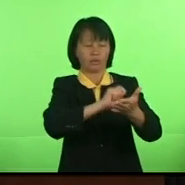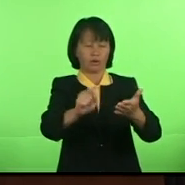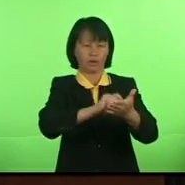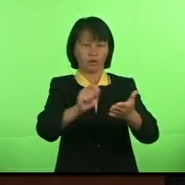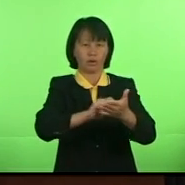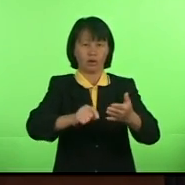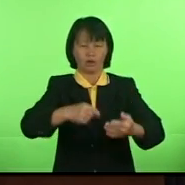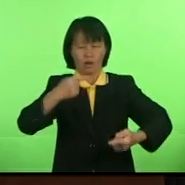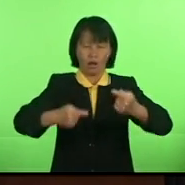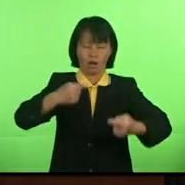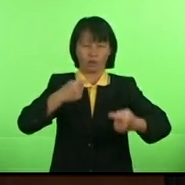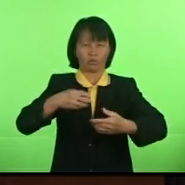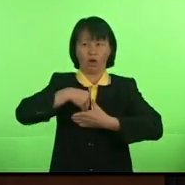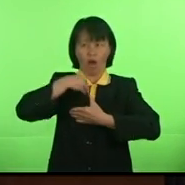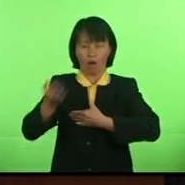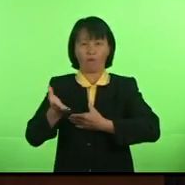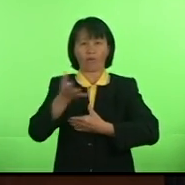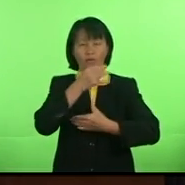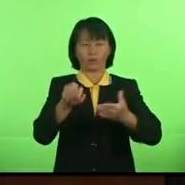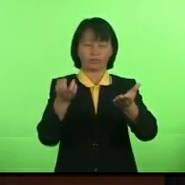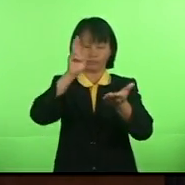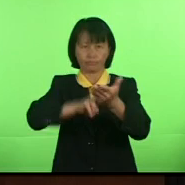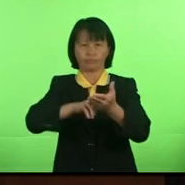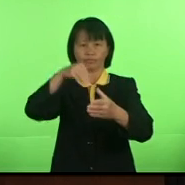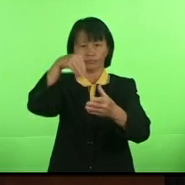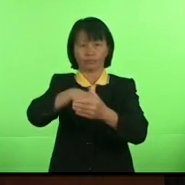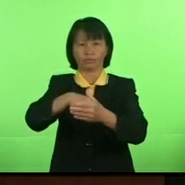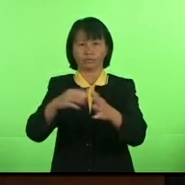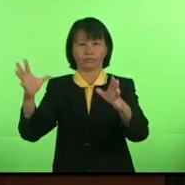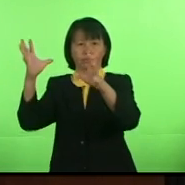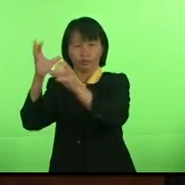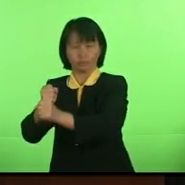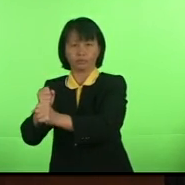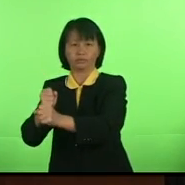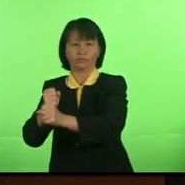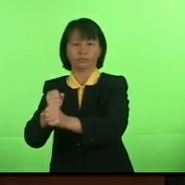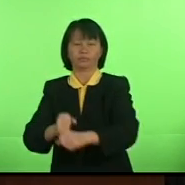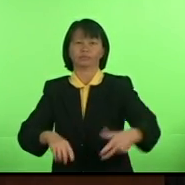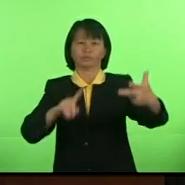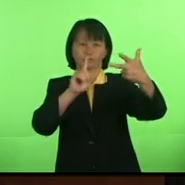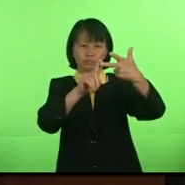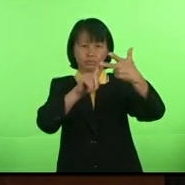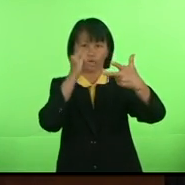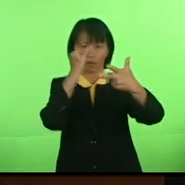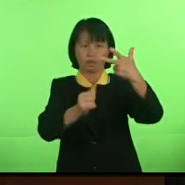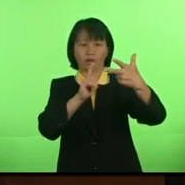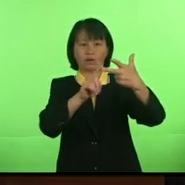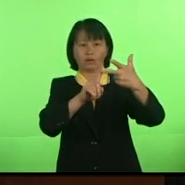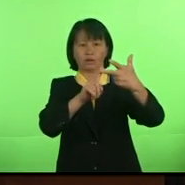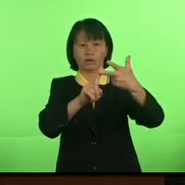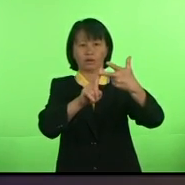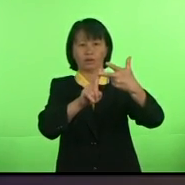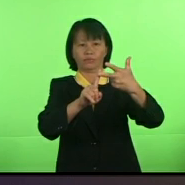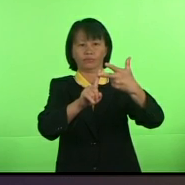argued out and restated once again in the conclusion. The last but not least is the